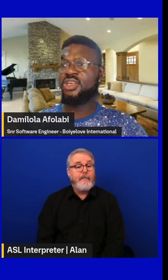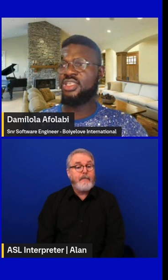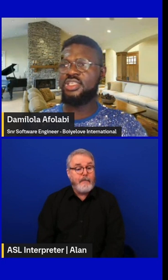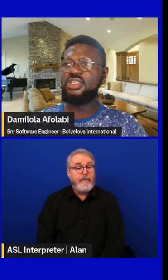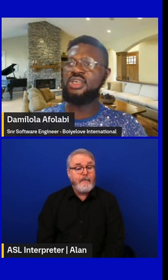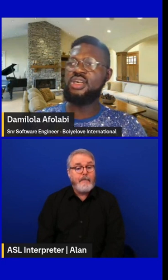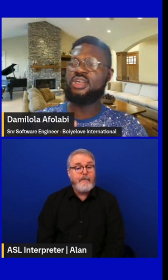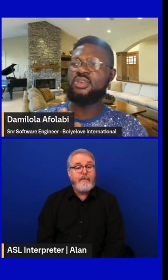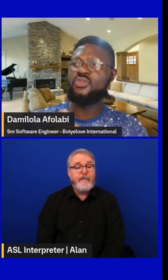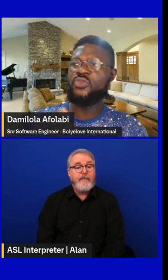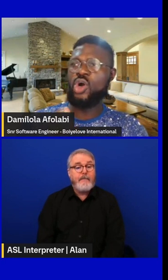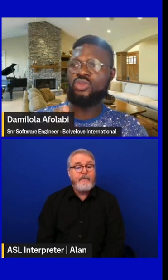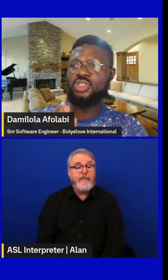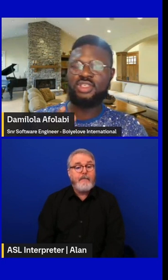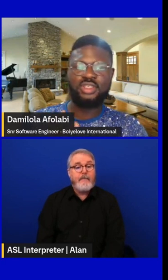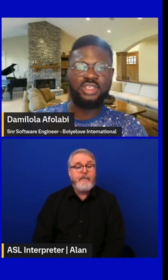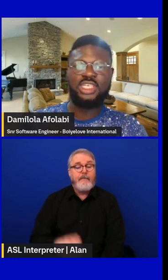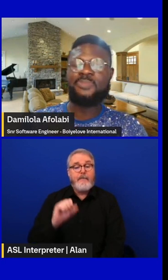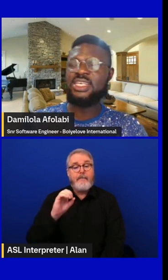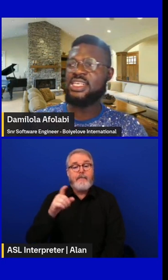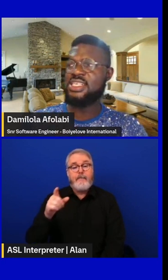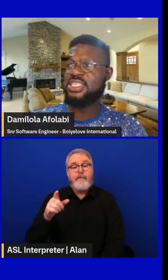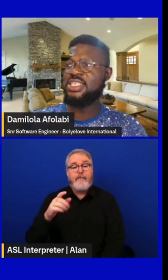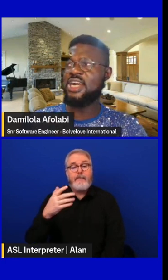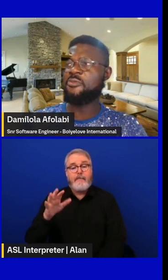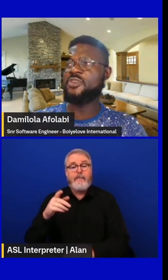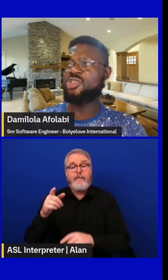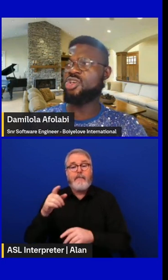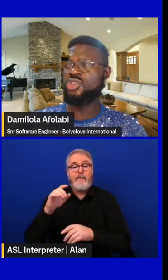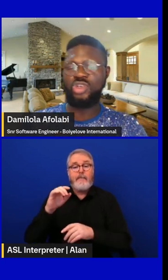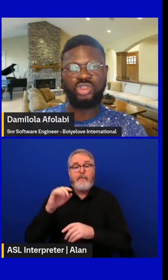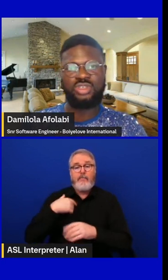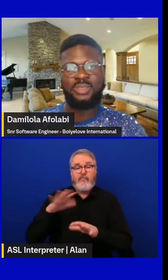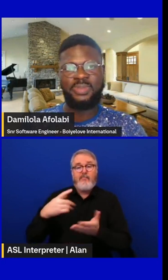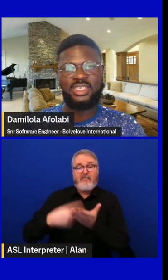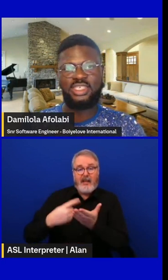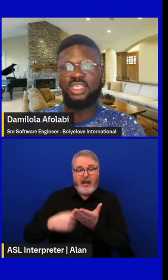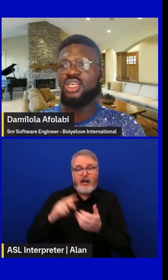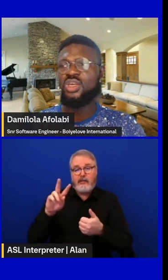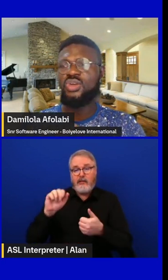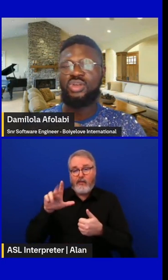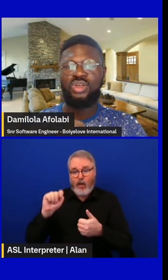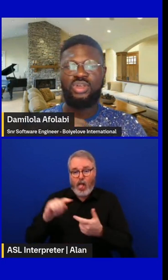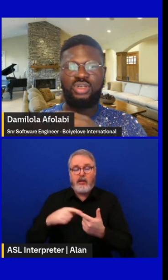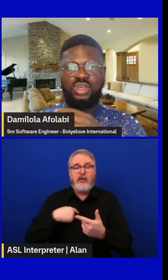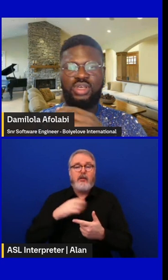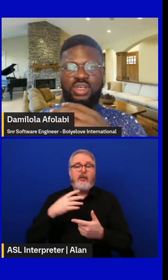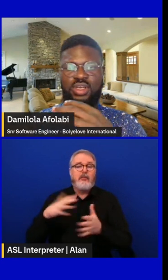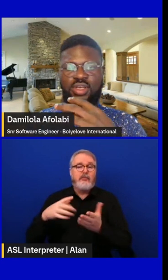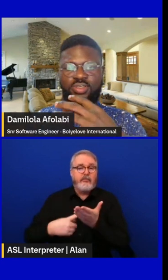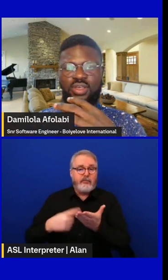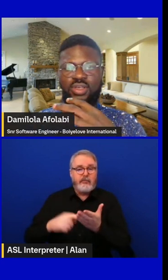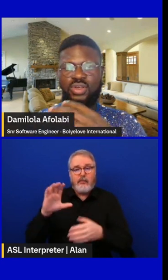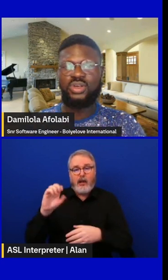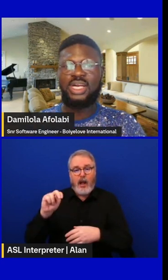So we've discussed Vault independently and we've discussed Consul independently.